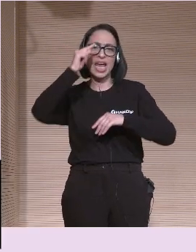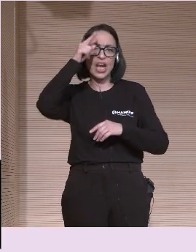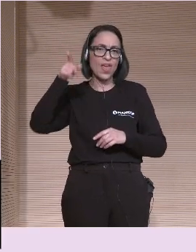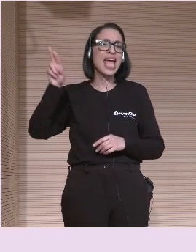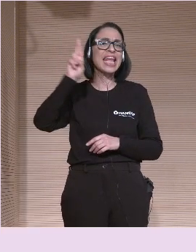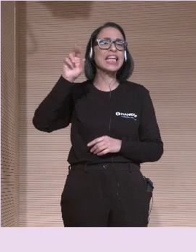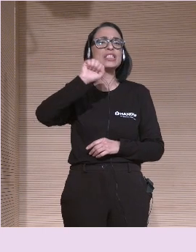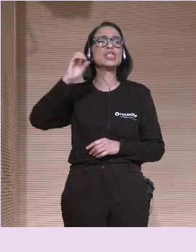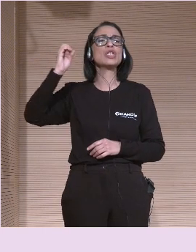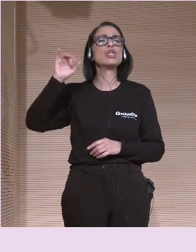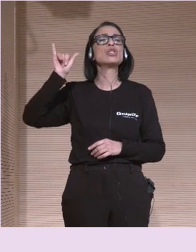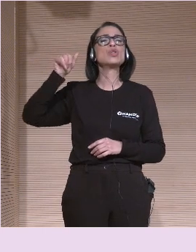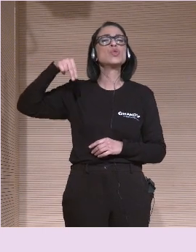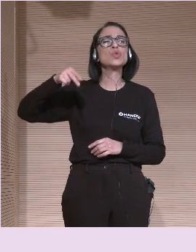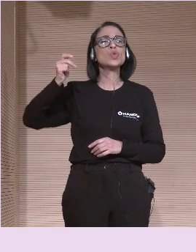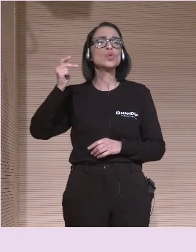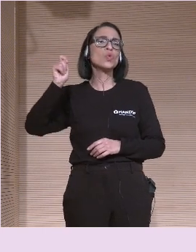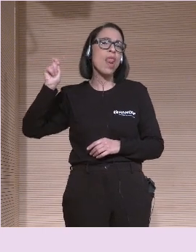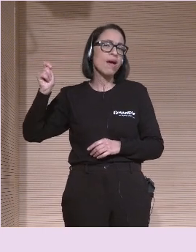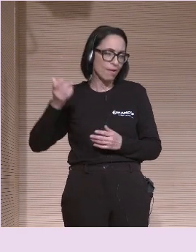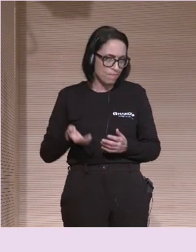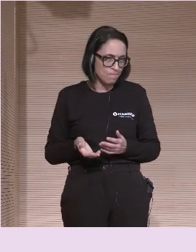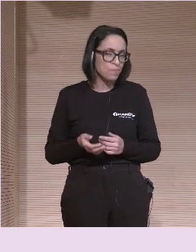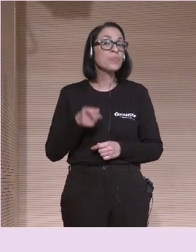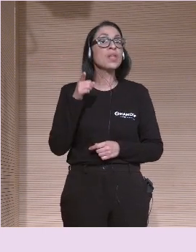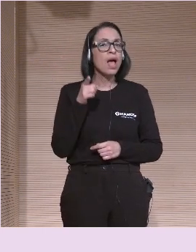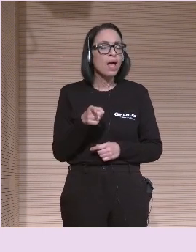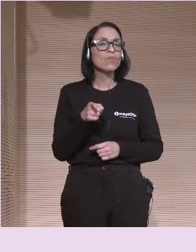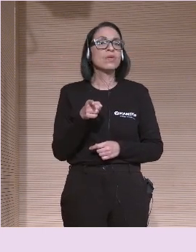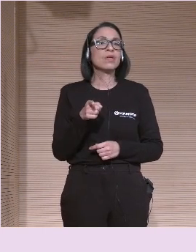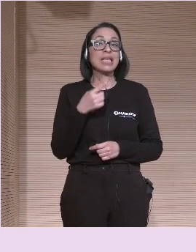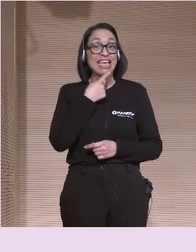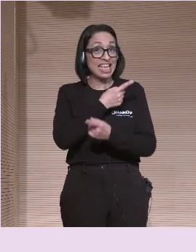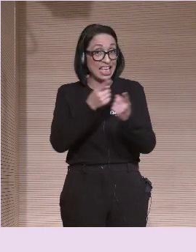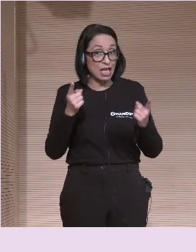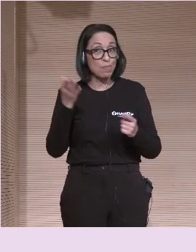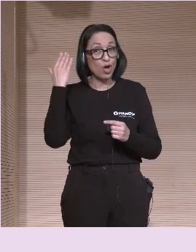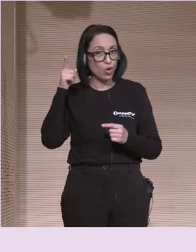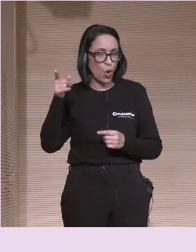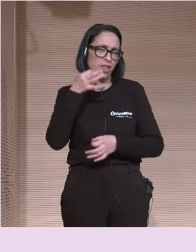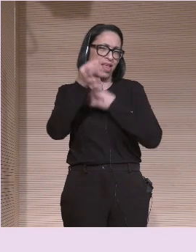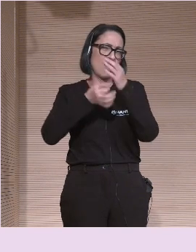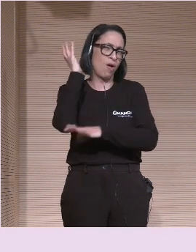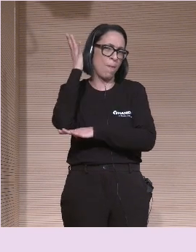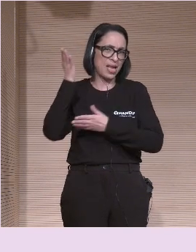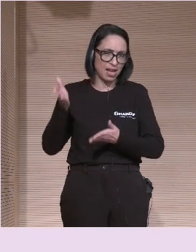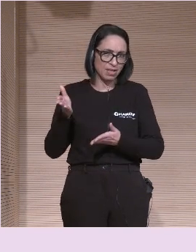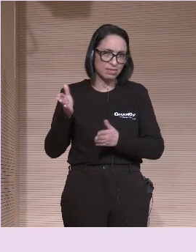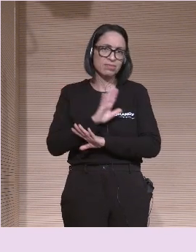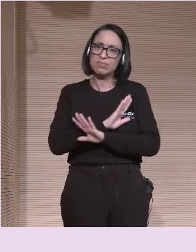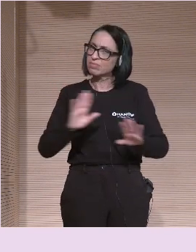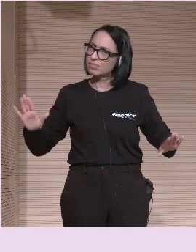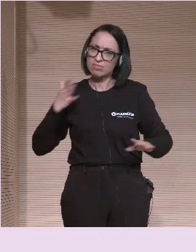in the summer. But, you know, one of his signature pledges, in fact, his leading signature pledge, was largely anti-immigrant. It was about stopping the